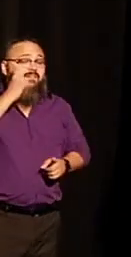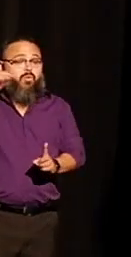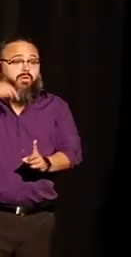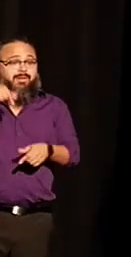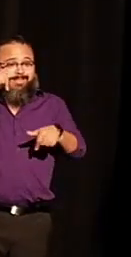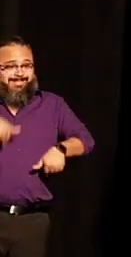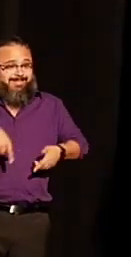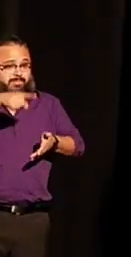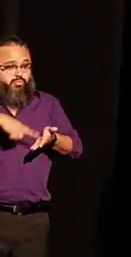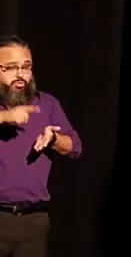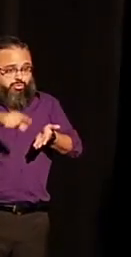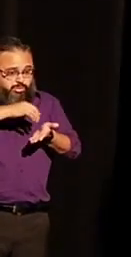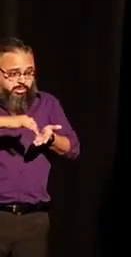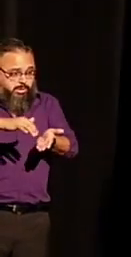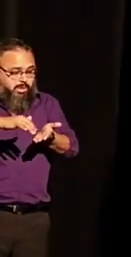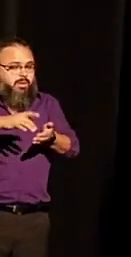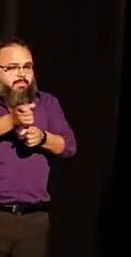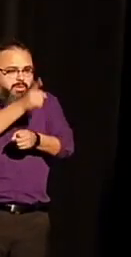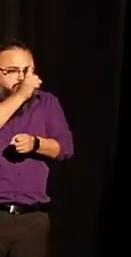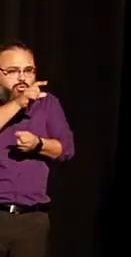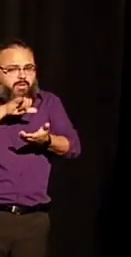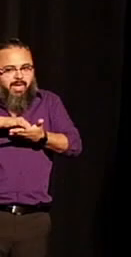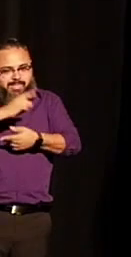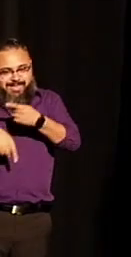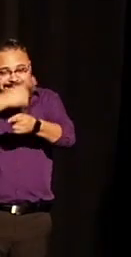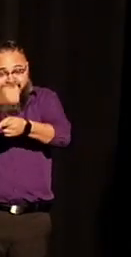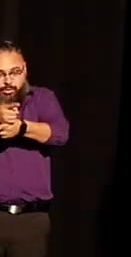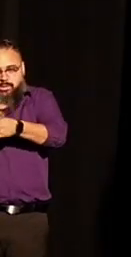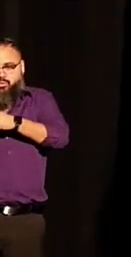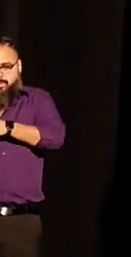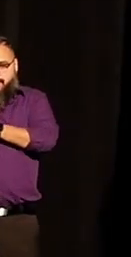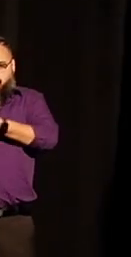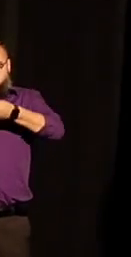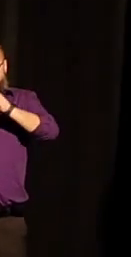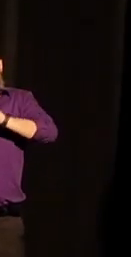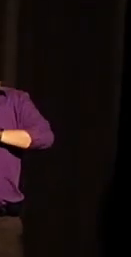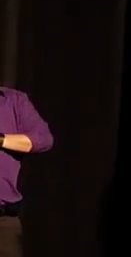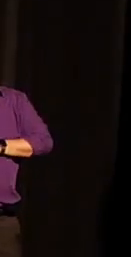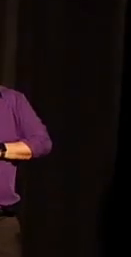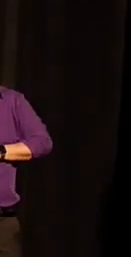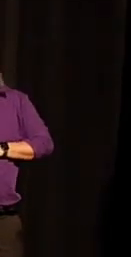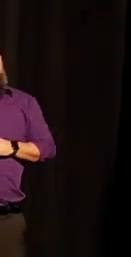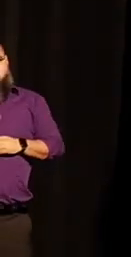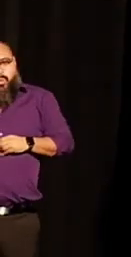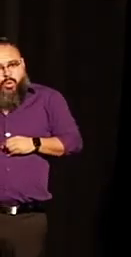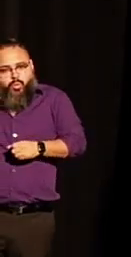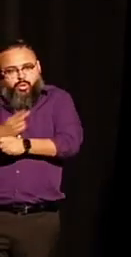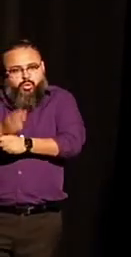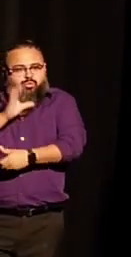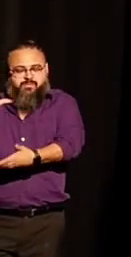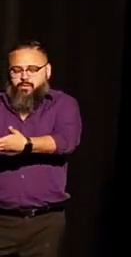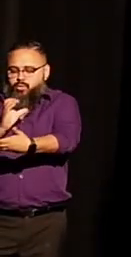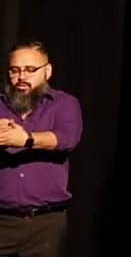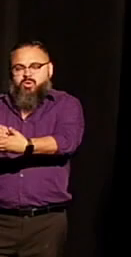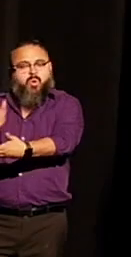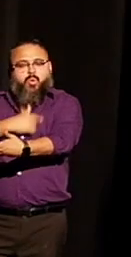and to ensure that the matching accuracy was high, we only used photos with quality